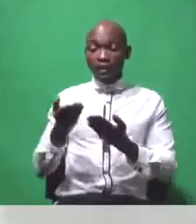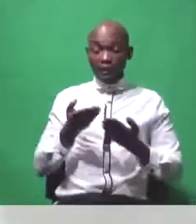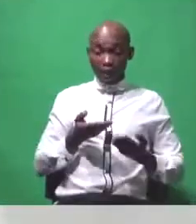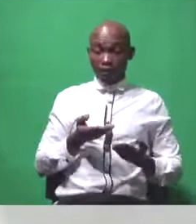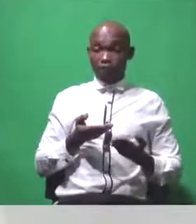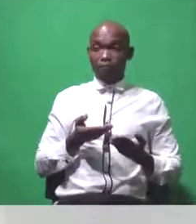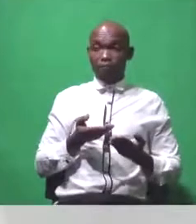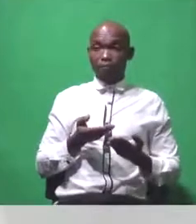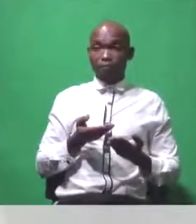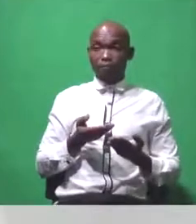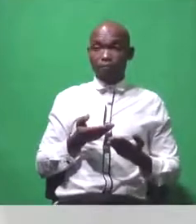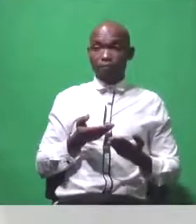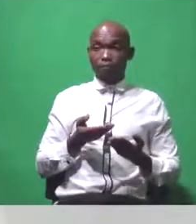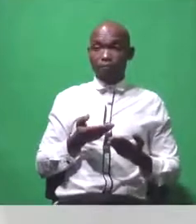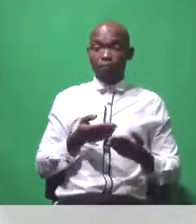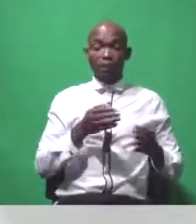receive